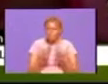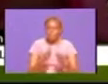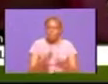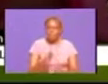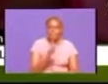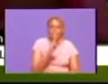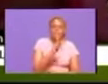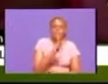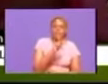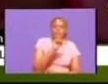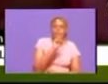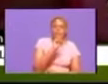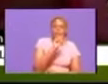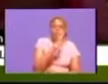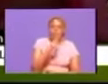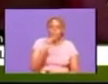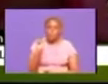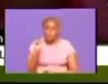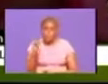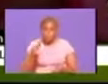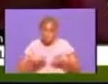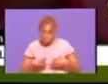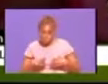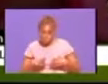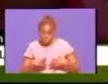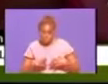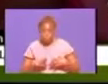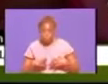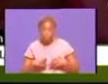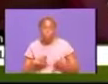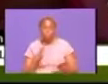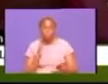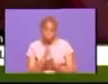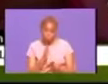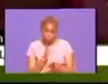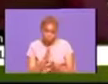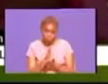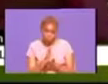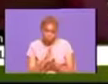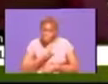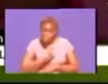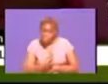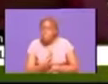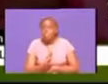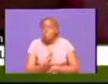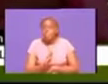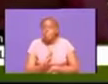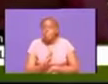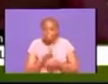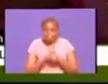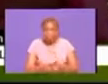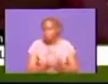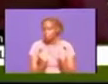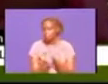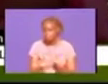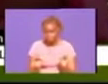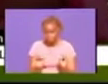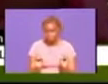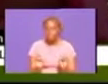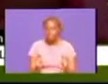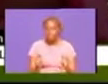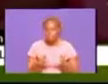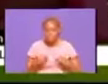because even after all those intimidations that happened during the election day, they did not bow down to pressure. They did not bow